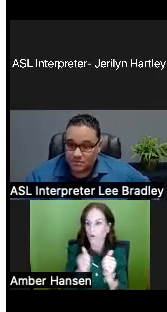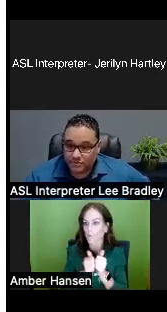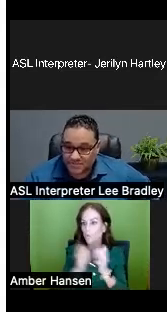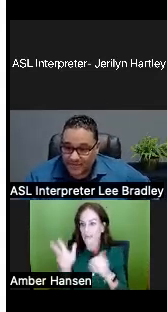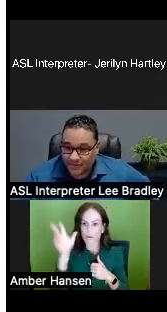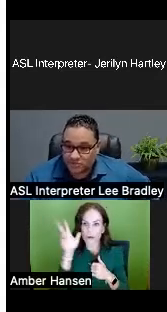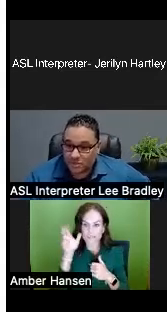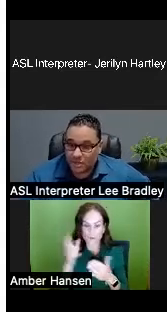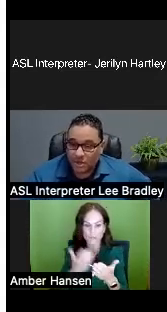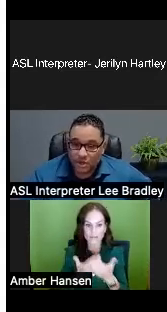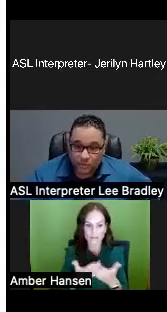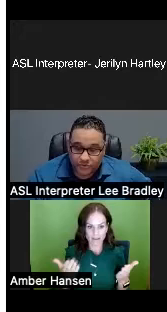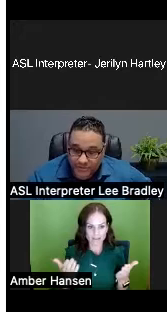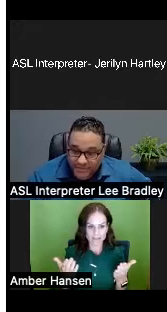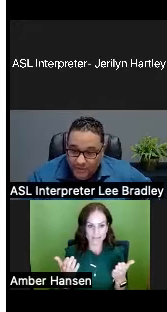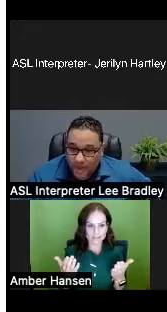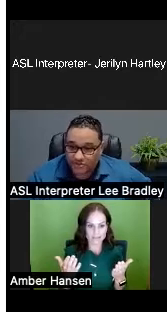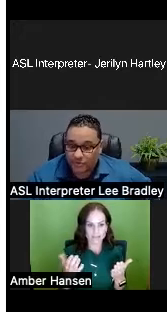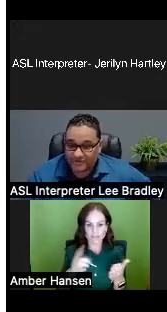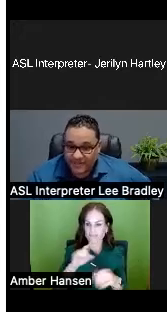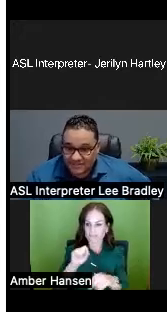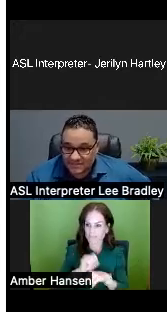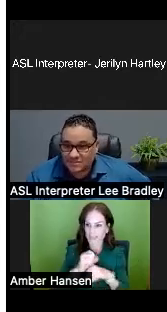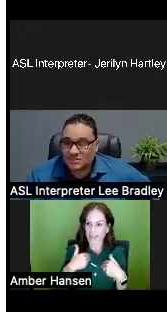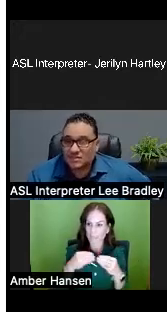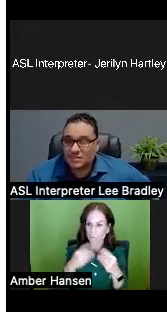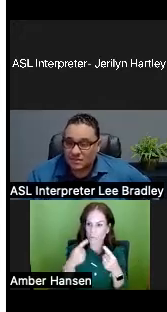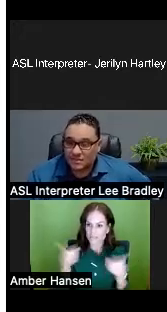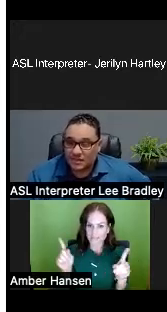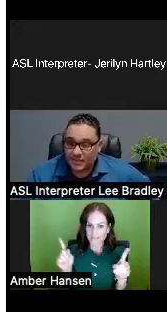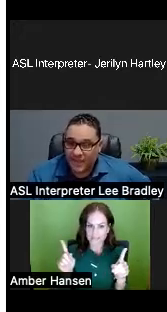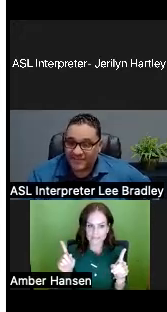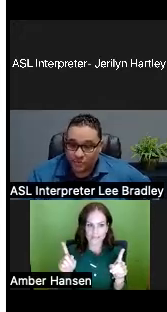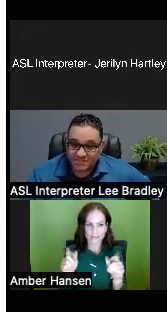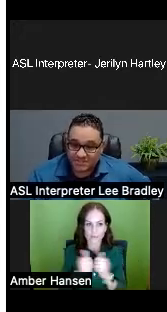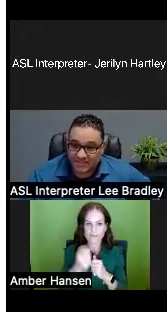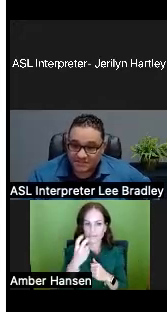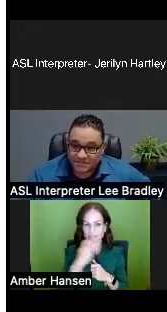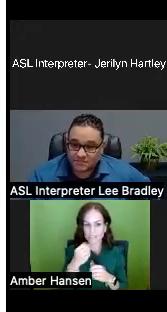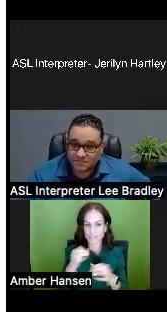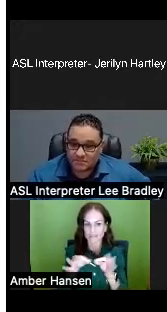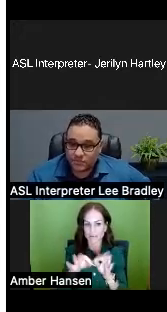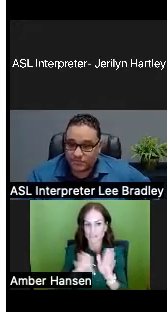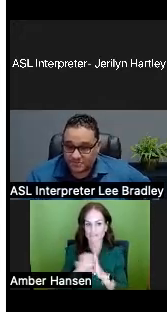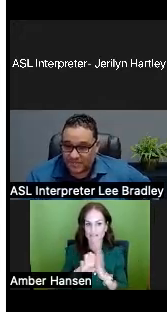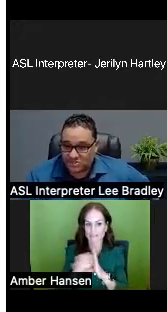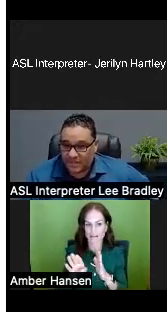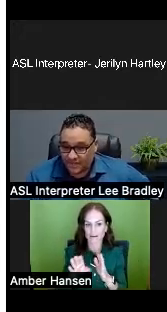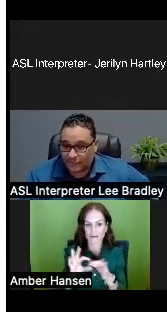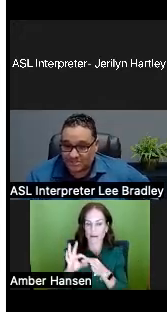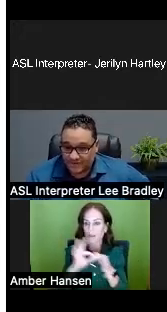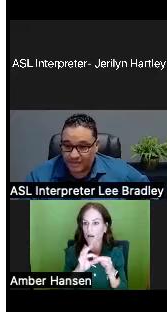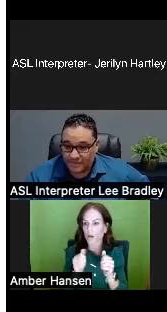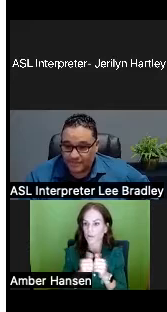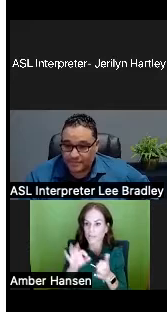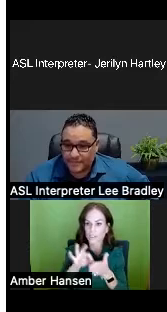who learn sign language with or without auditory devices have more success with speech and